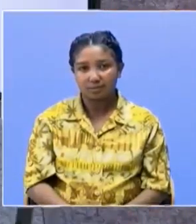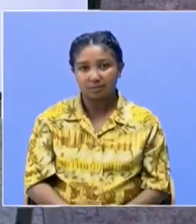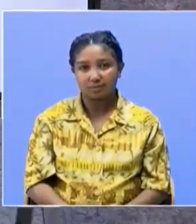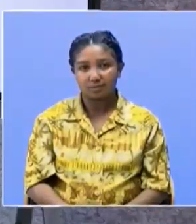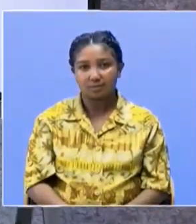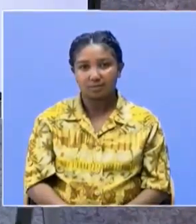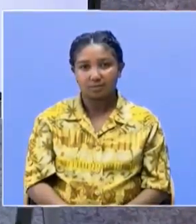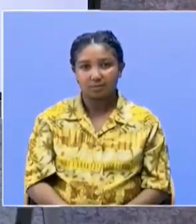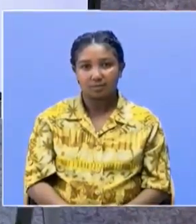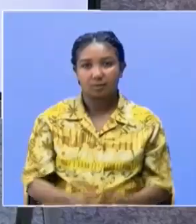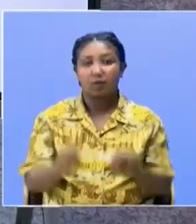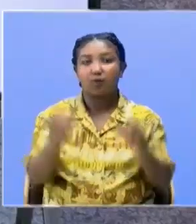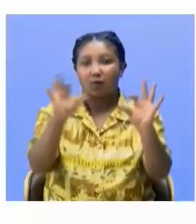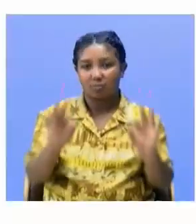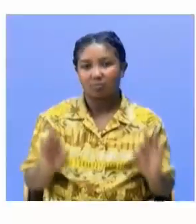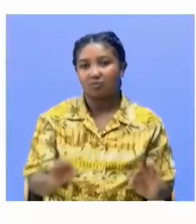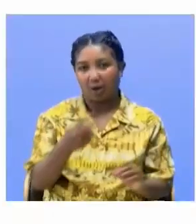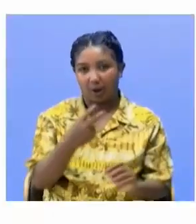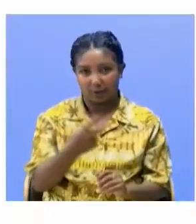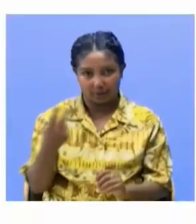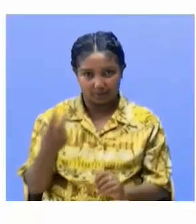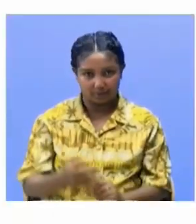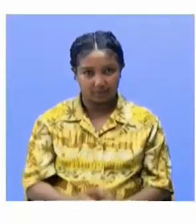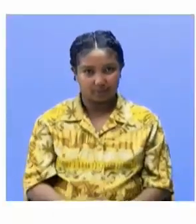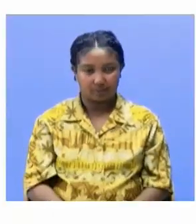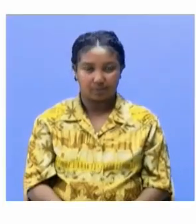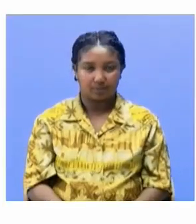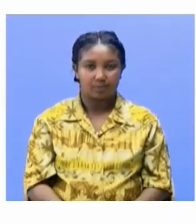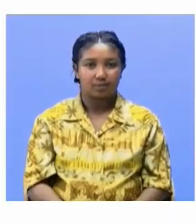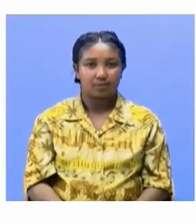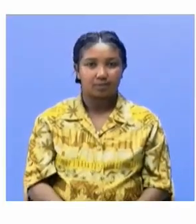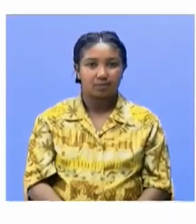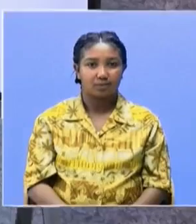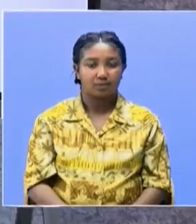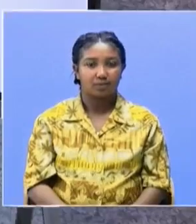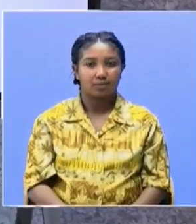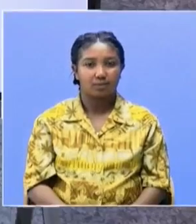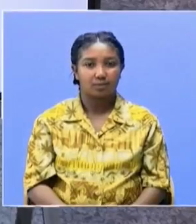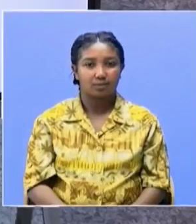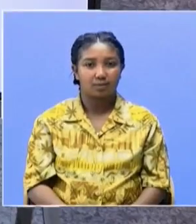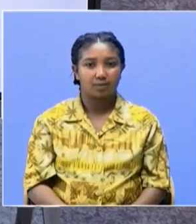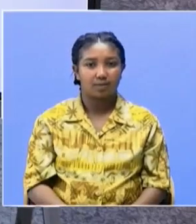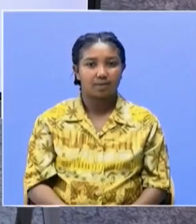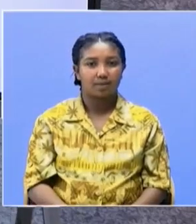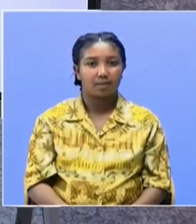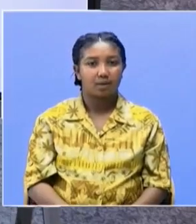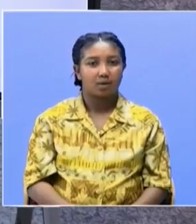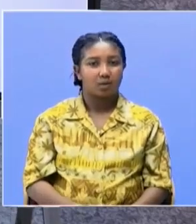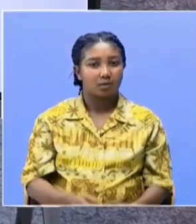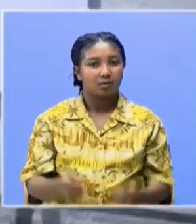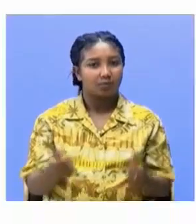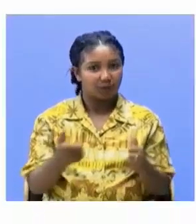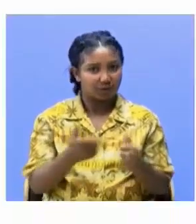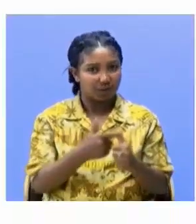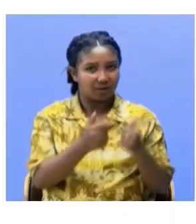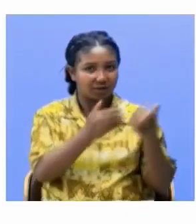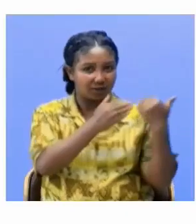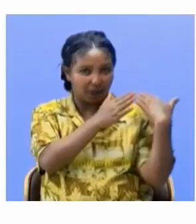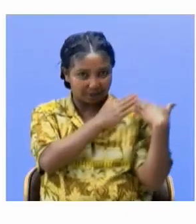the form here is, yeah, form. Yes, we have a